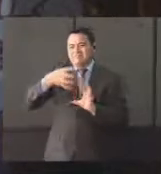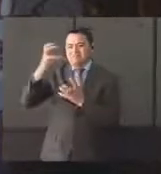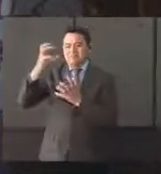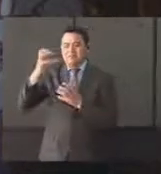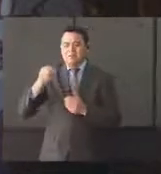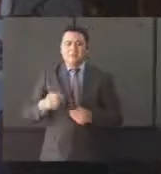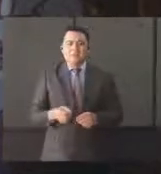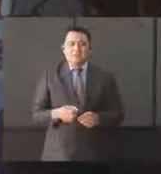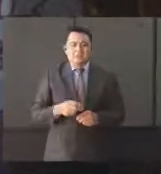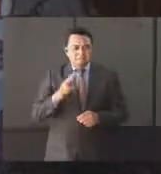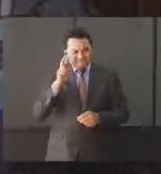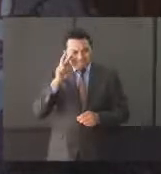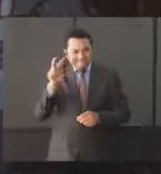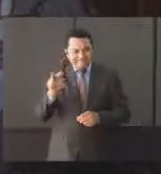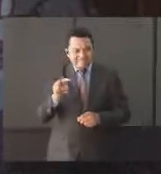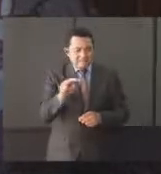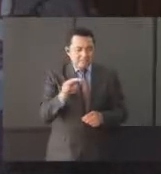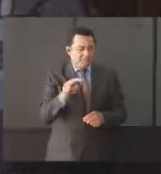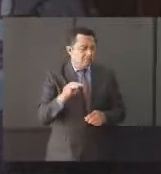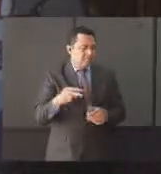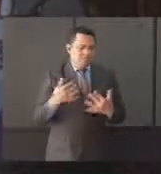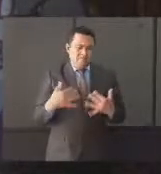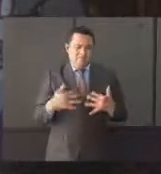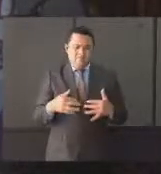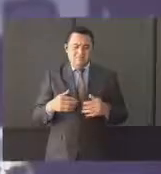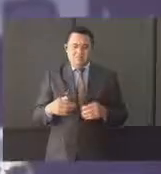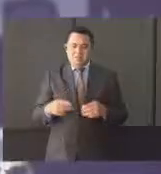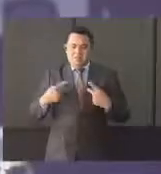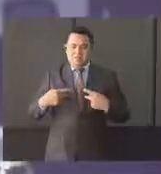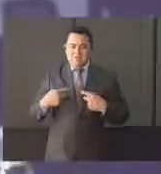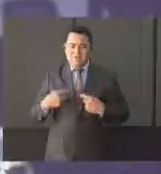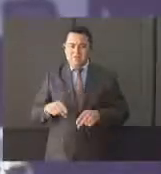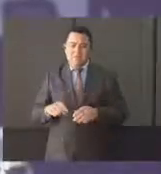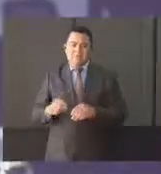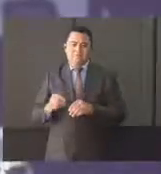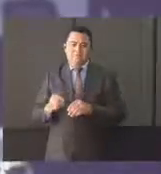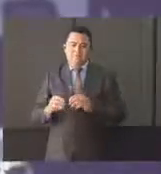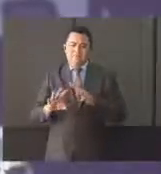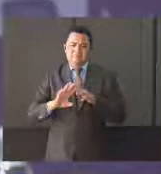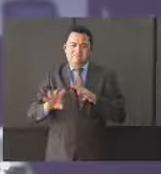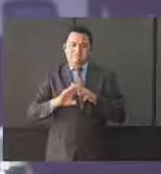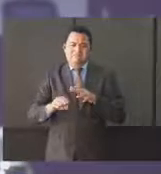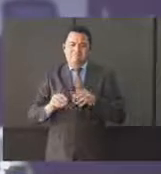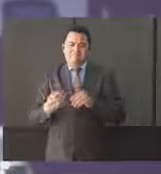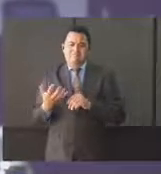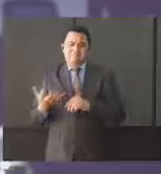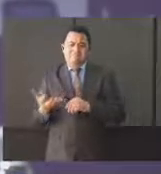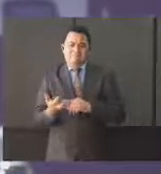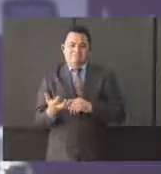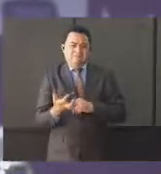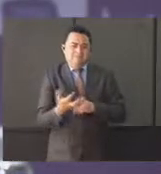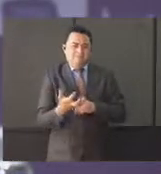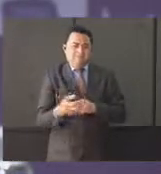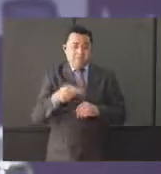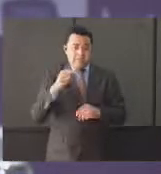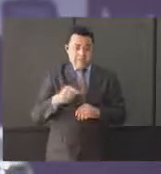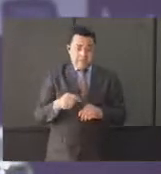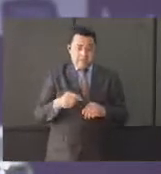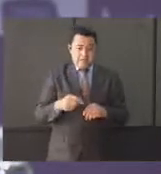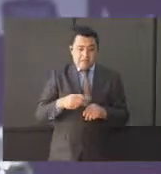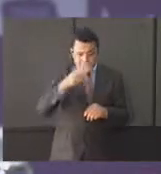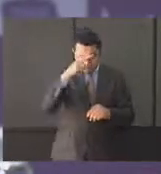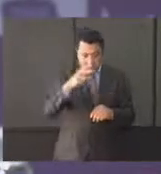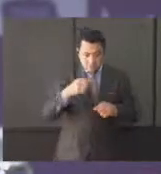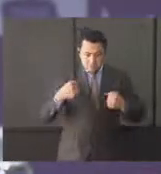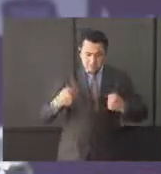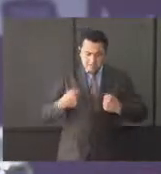are living an accelerated growth of flows, but with a great difference. We have a huge border, more